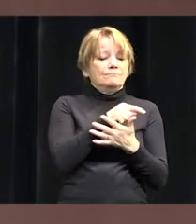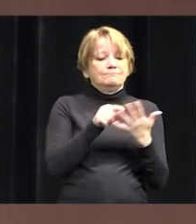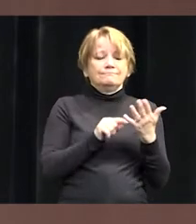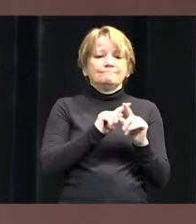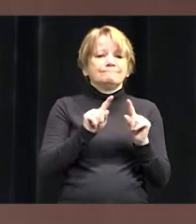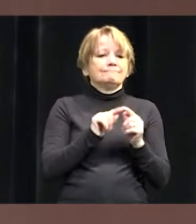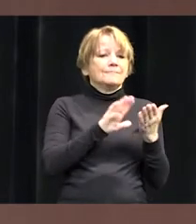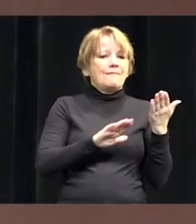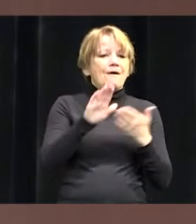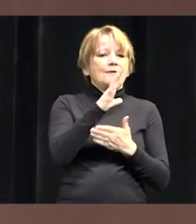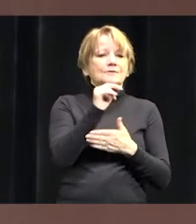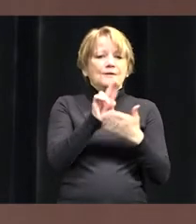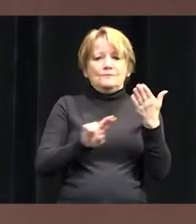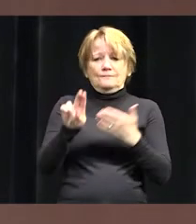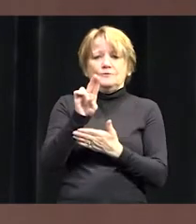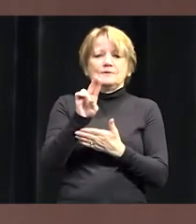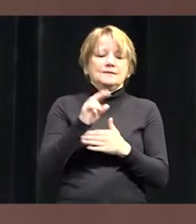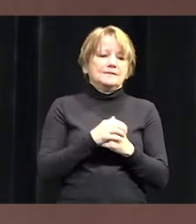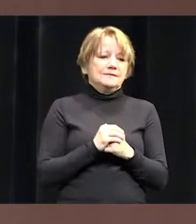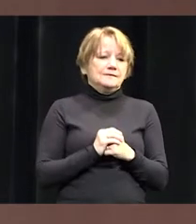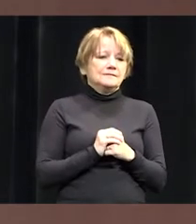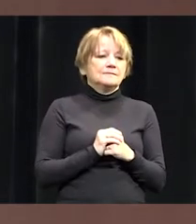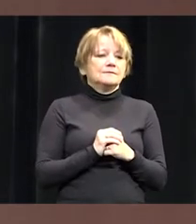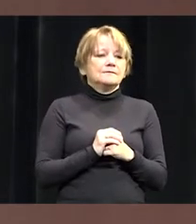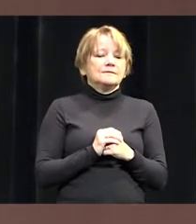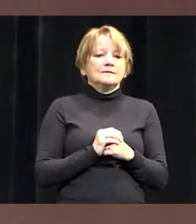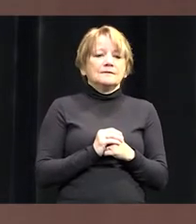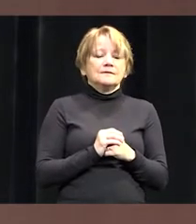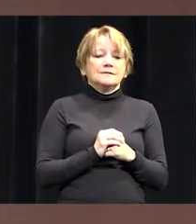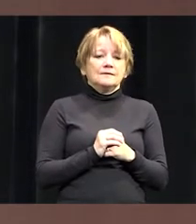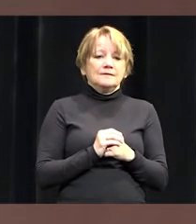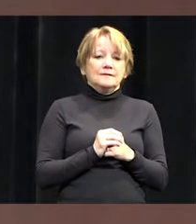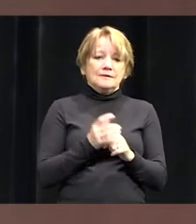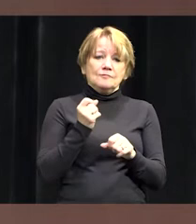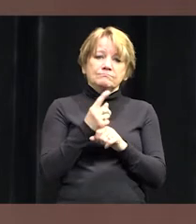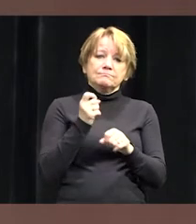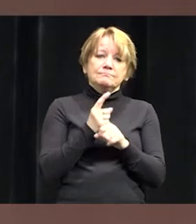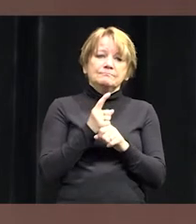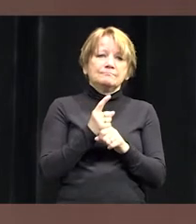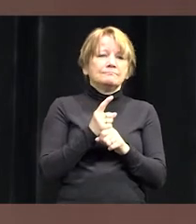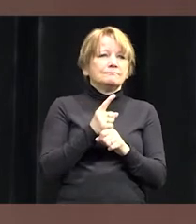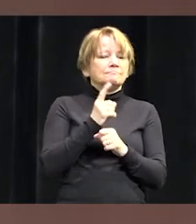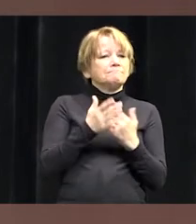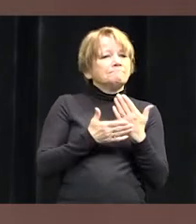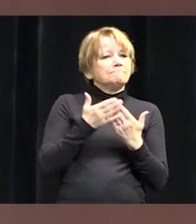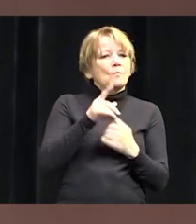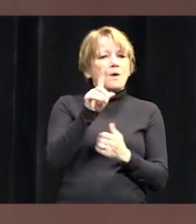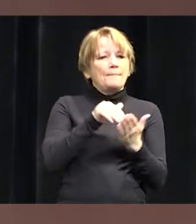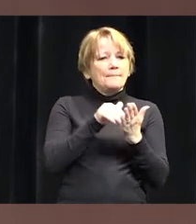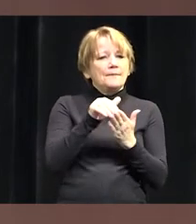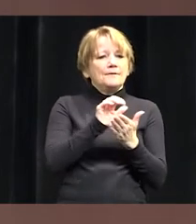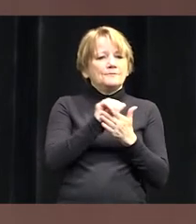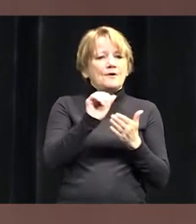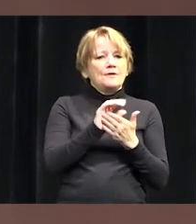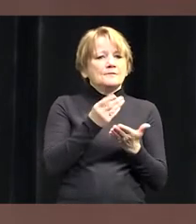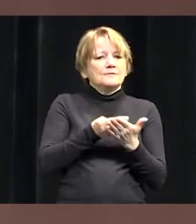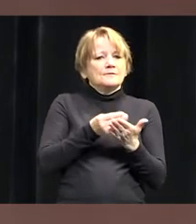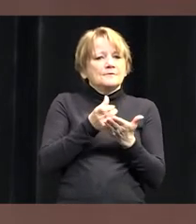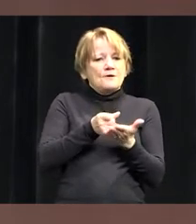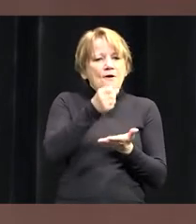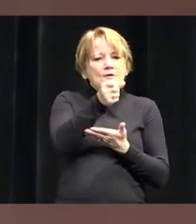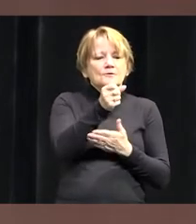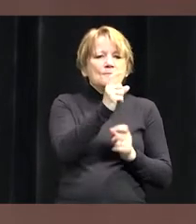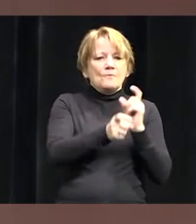from a number of colleges and universities each year nearly one million dollars in